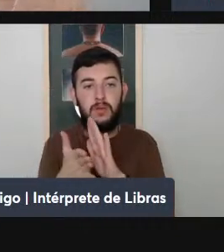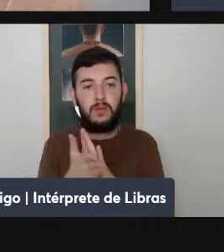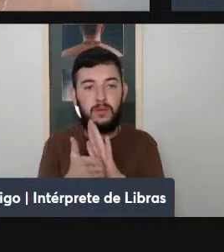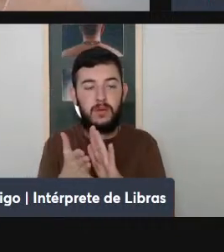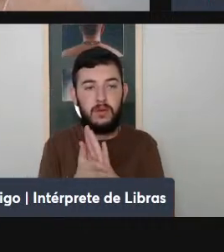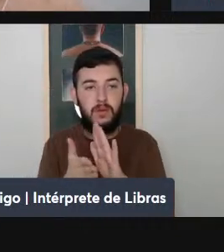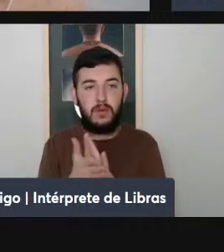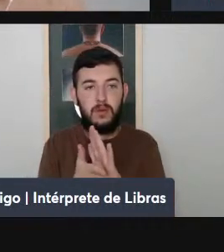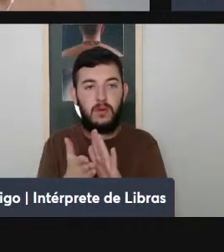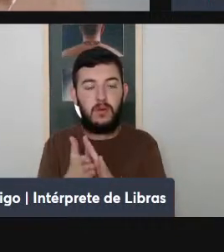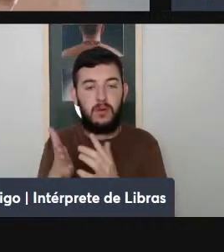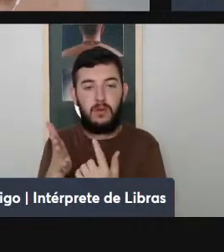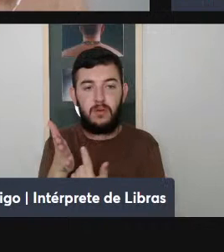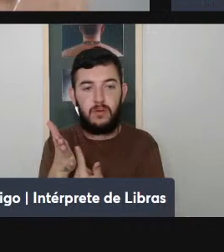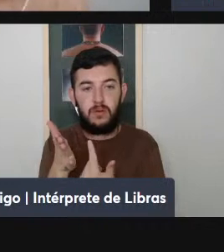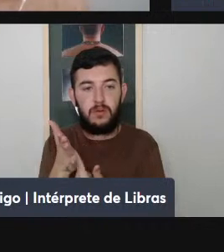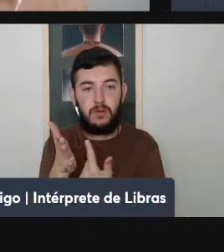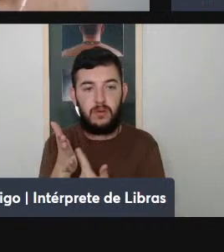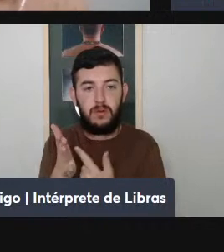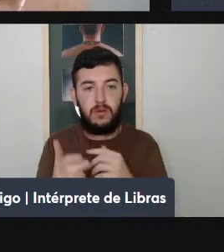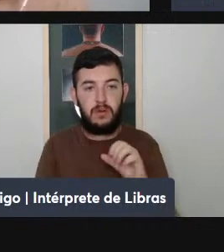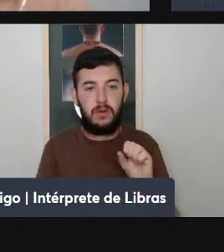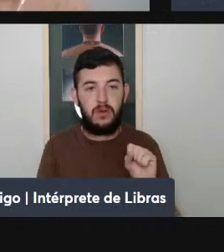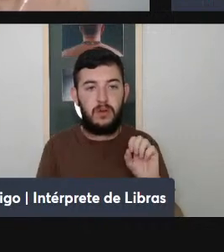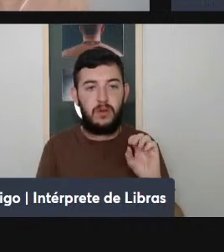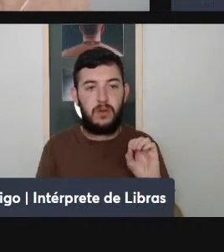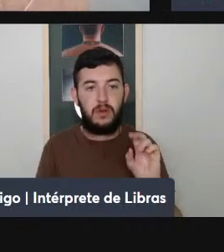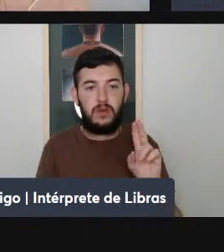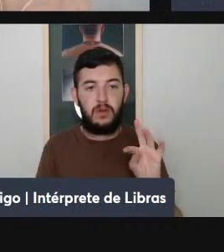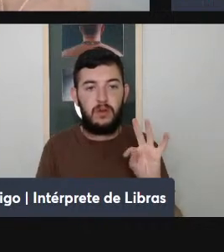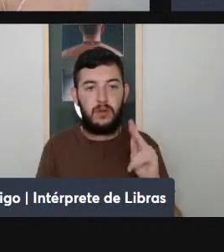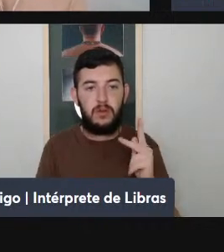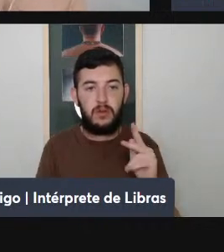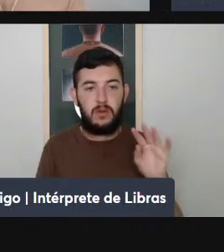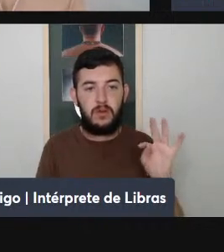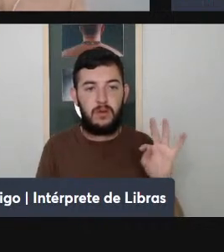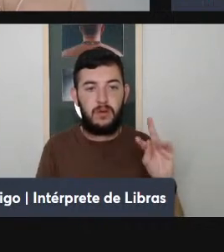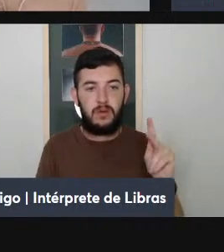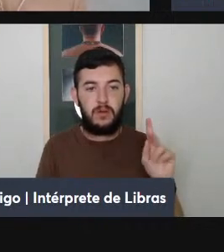em 2007. Avançamos?